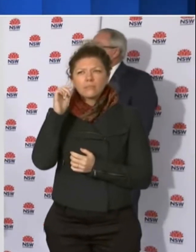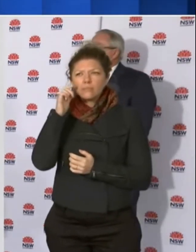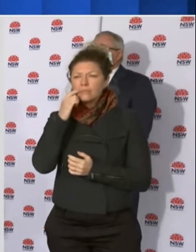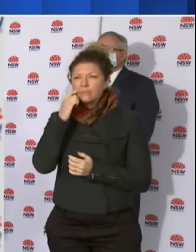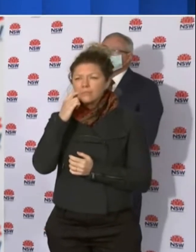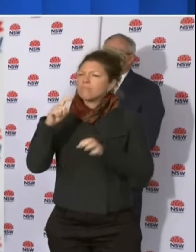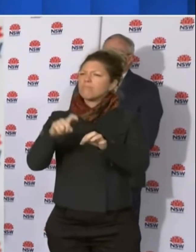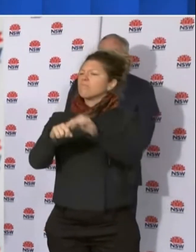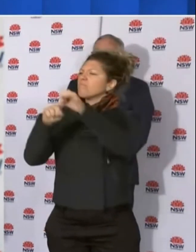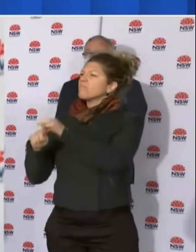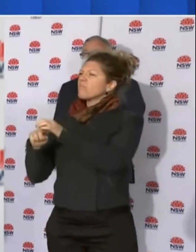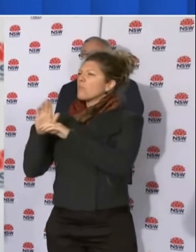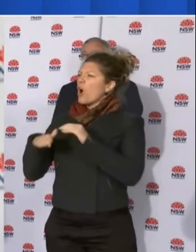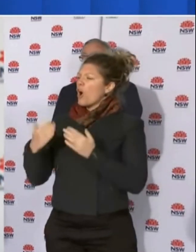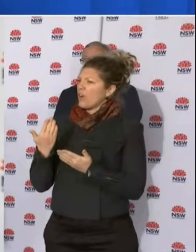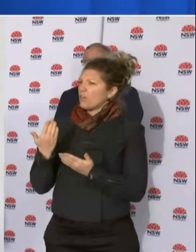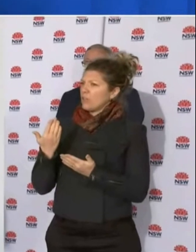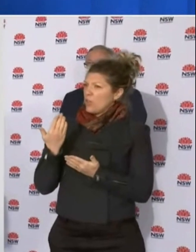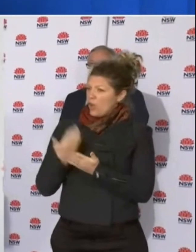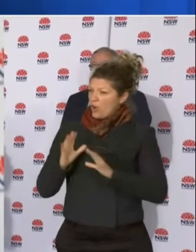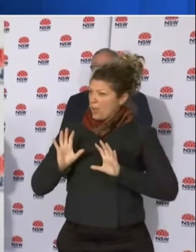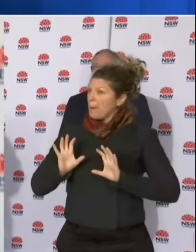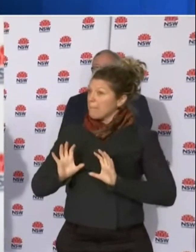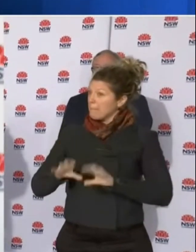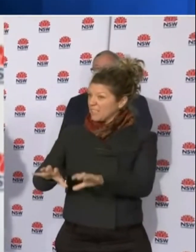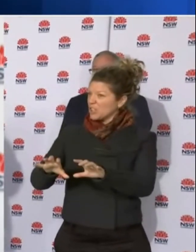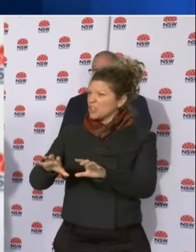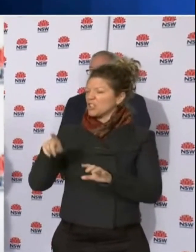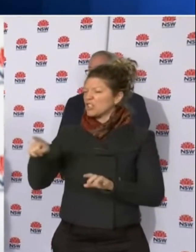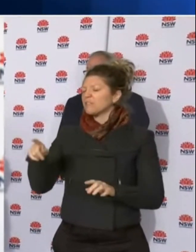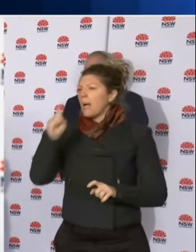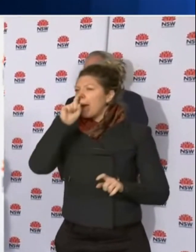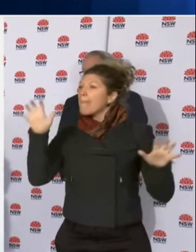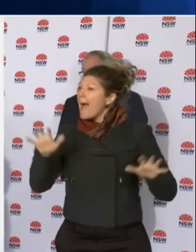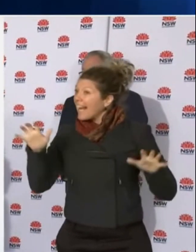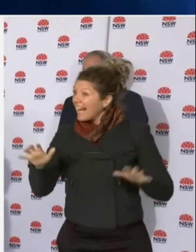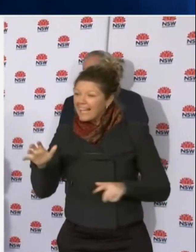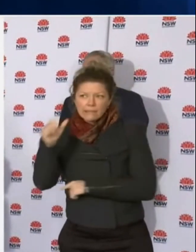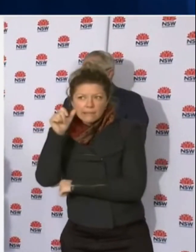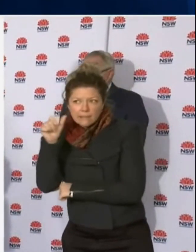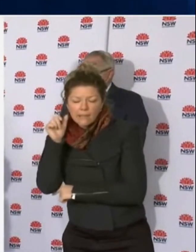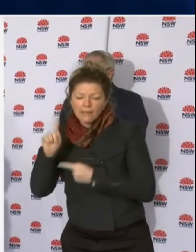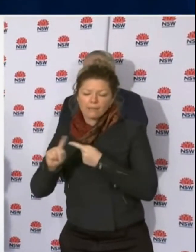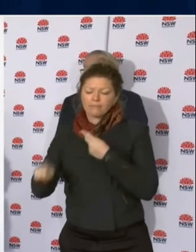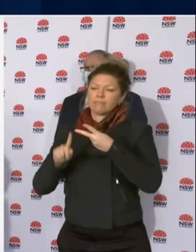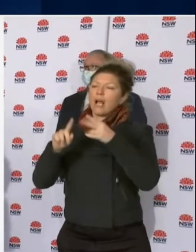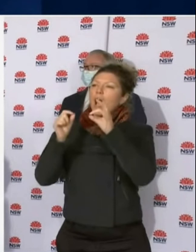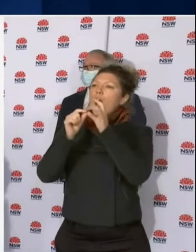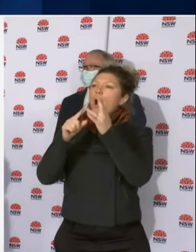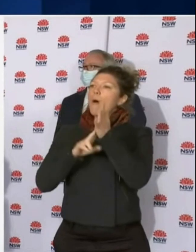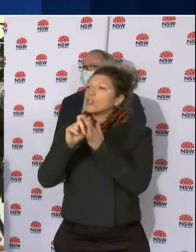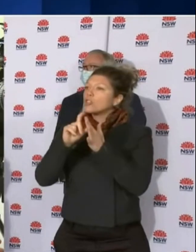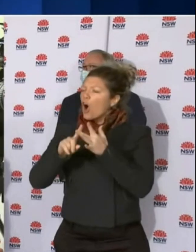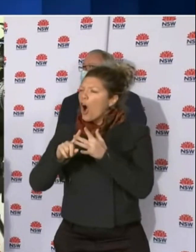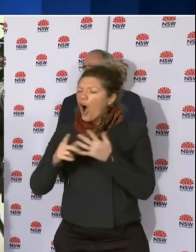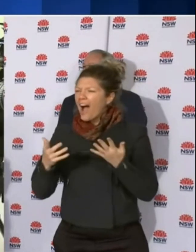as well. The behaviour on the beaches, consistently, Manly yesterday, Bondi, people